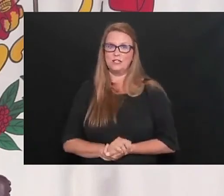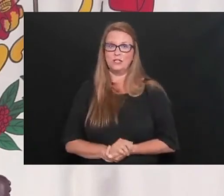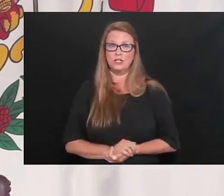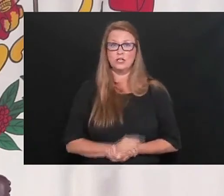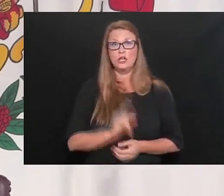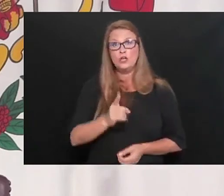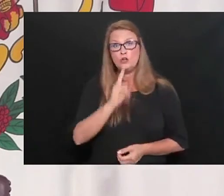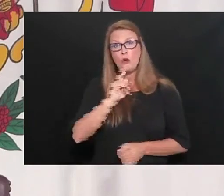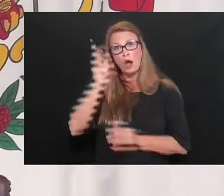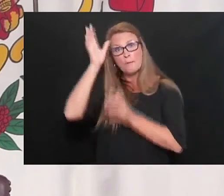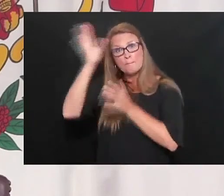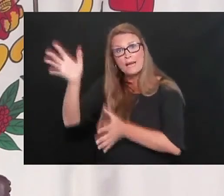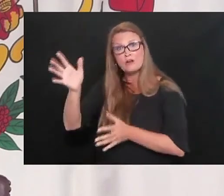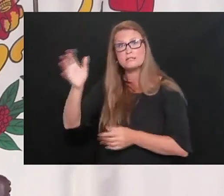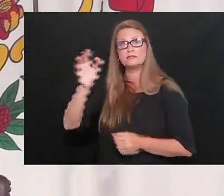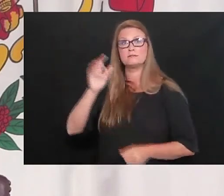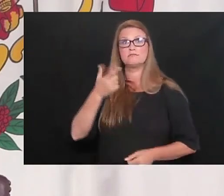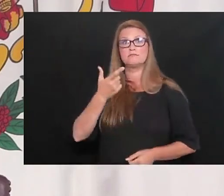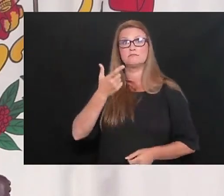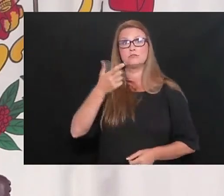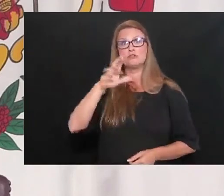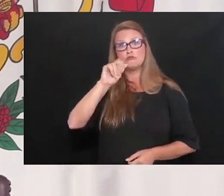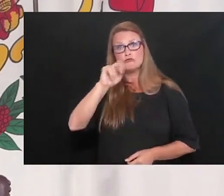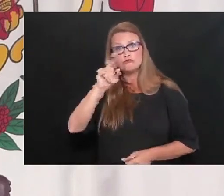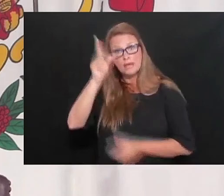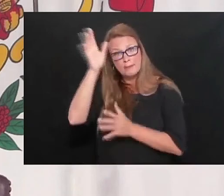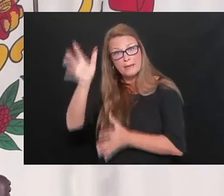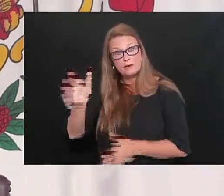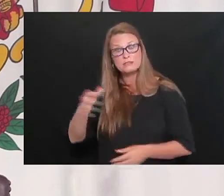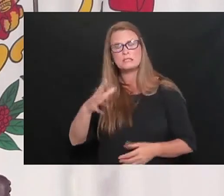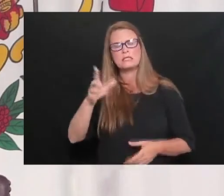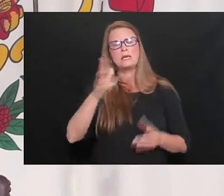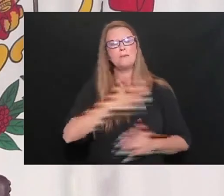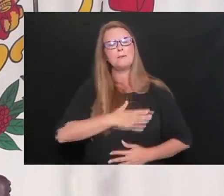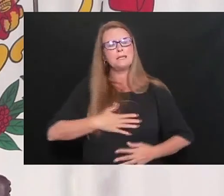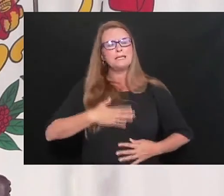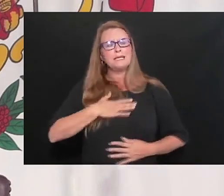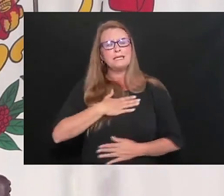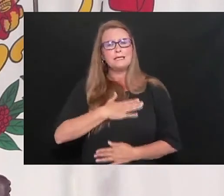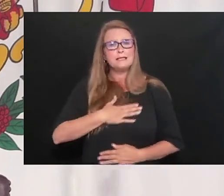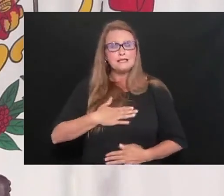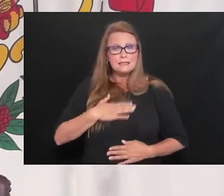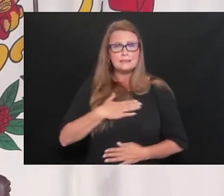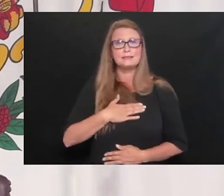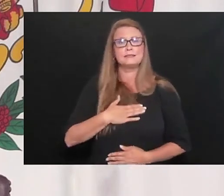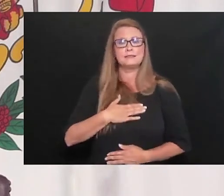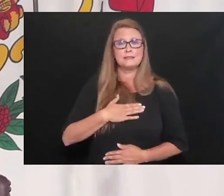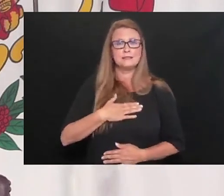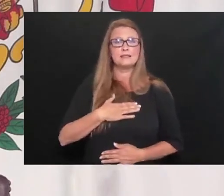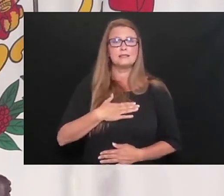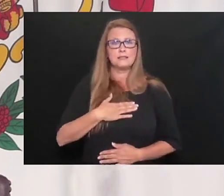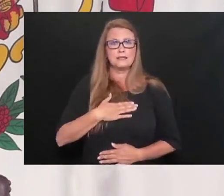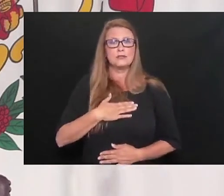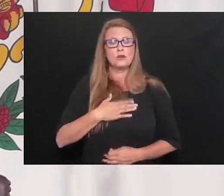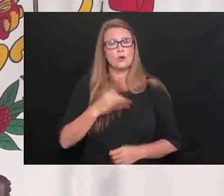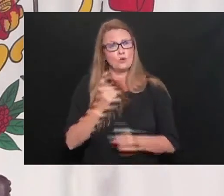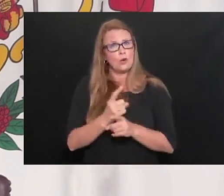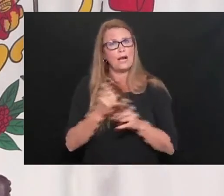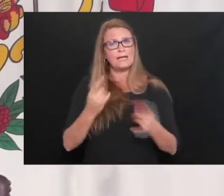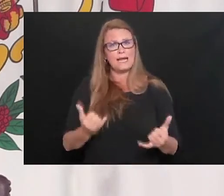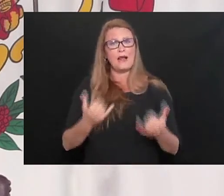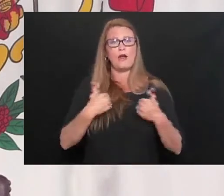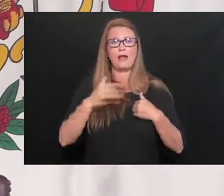or grandparents out there and you're listening to me, please, please really consider right now getting your